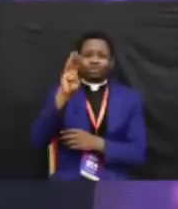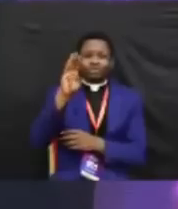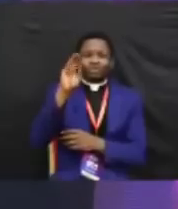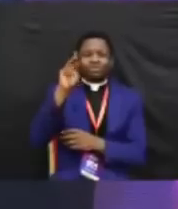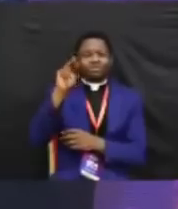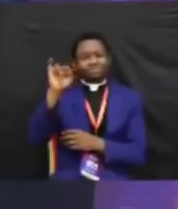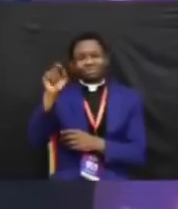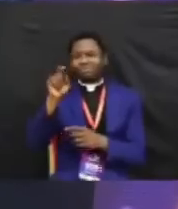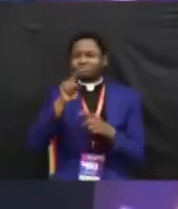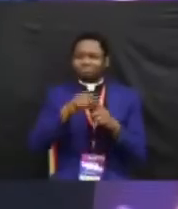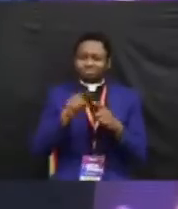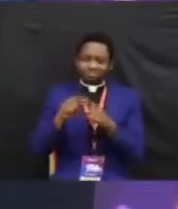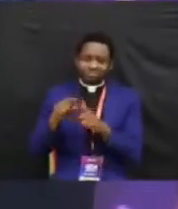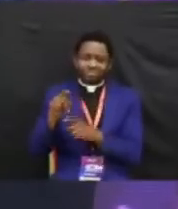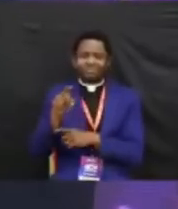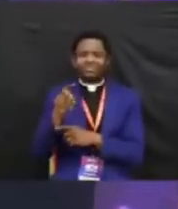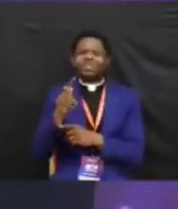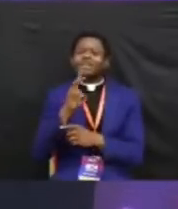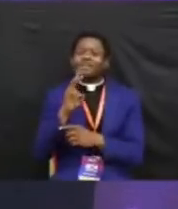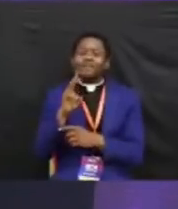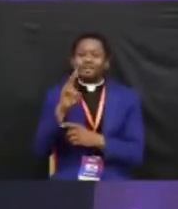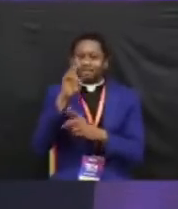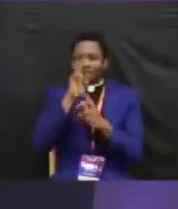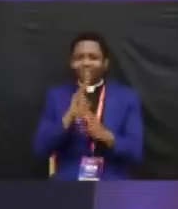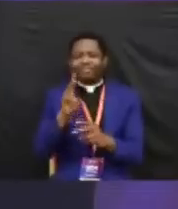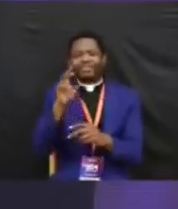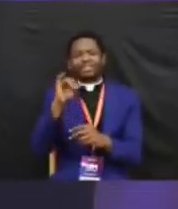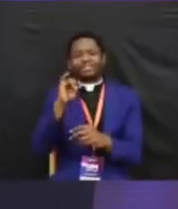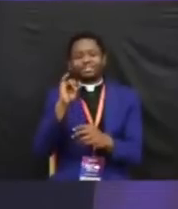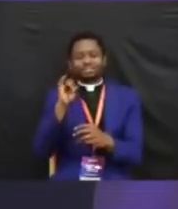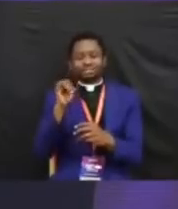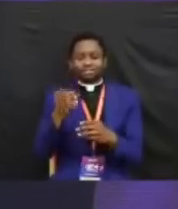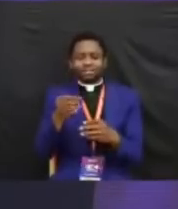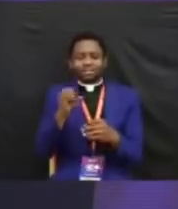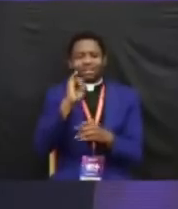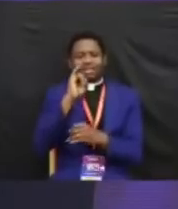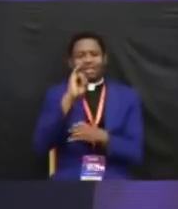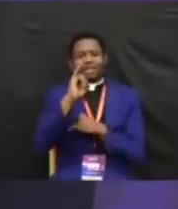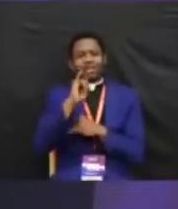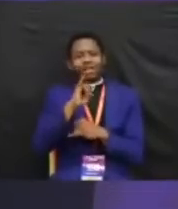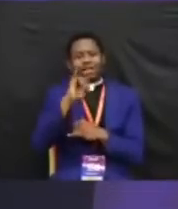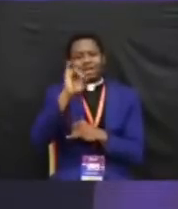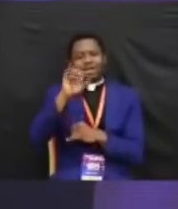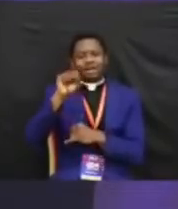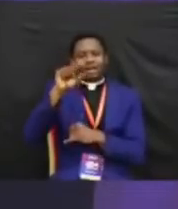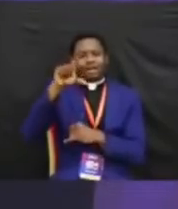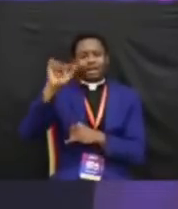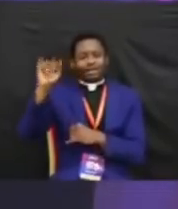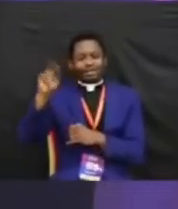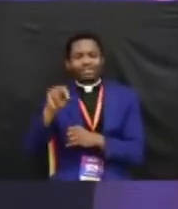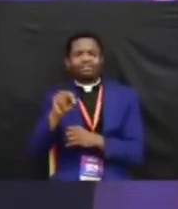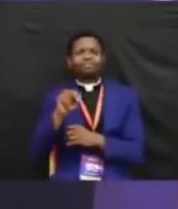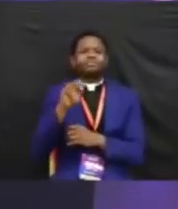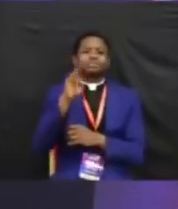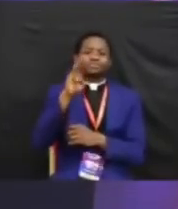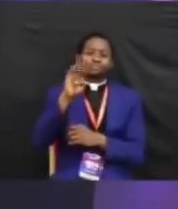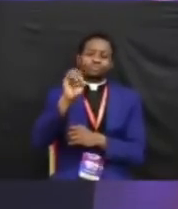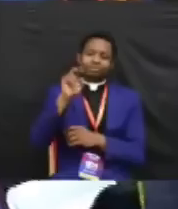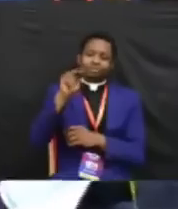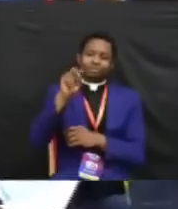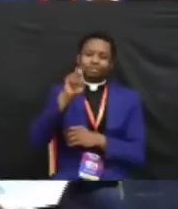The others were the Virgin Islands, Venezuela, Armenia, Pharaoh Islands, St.